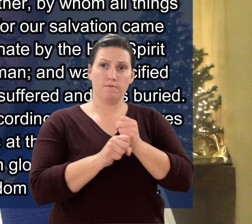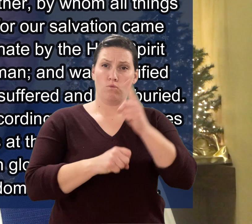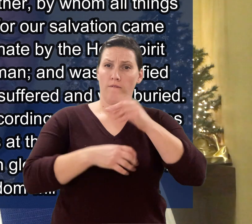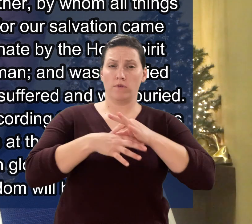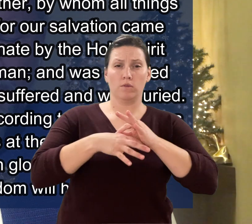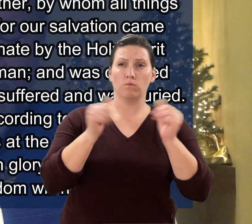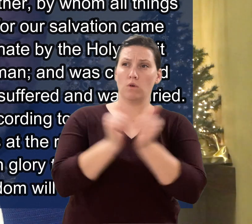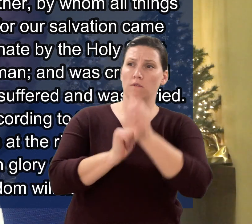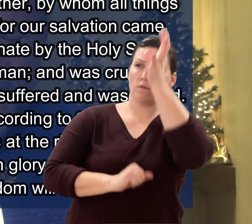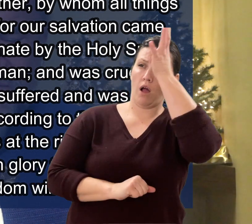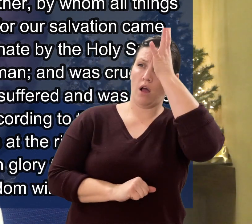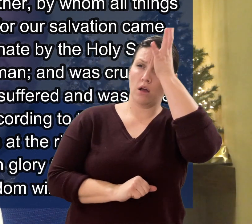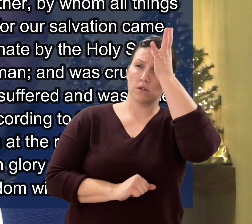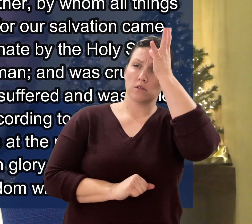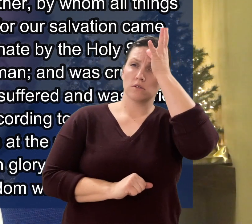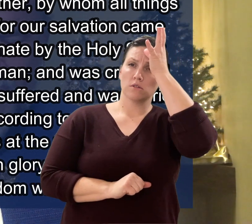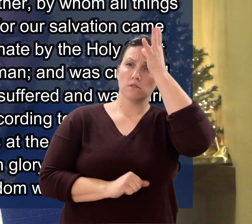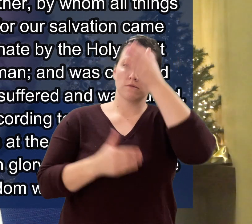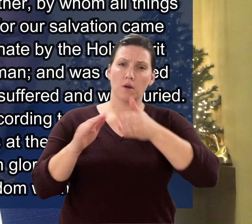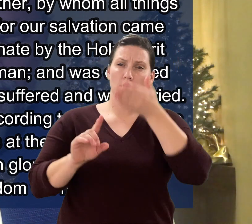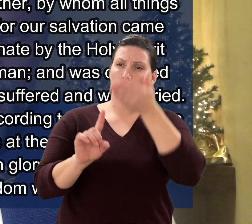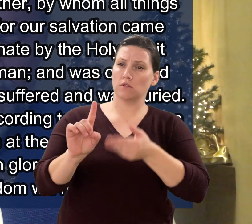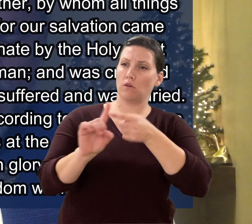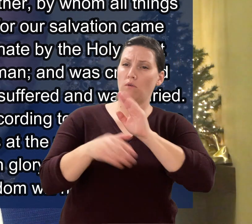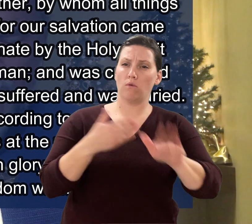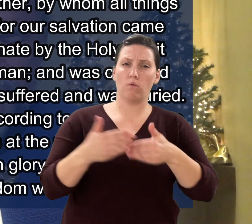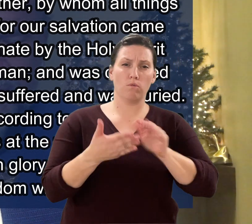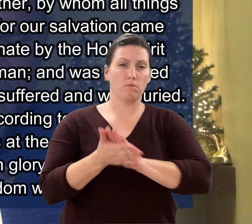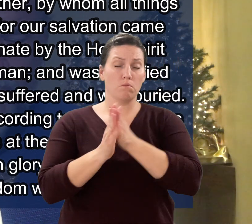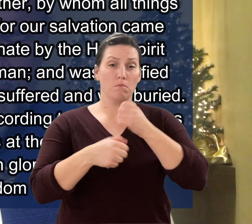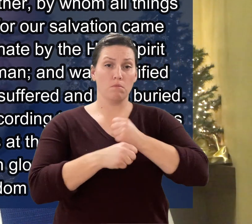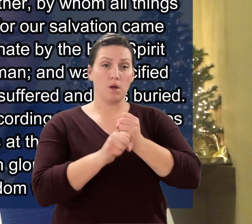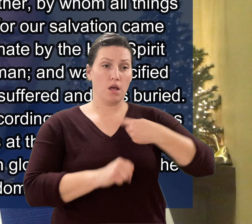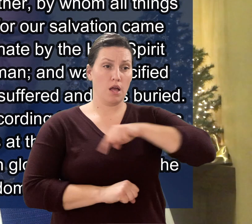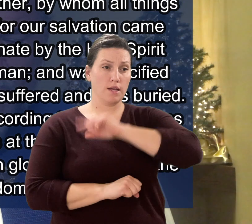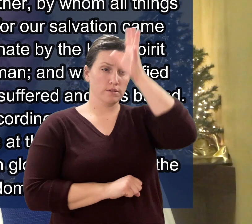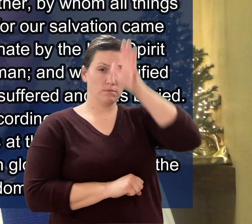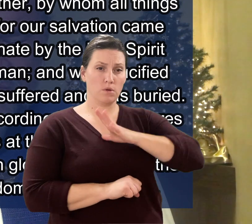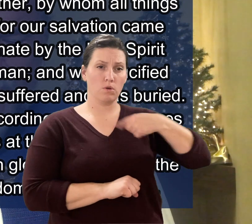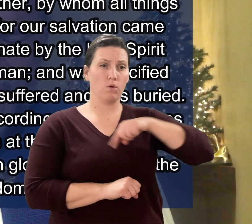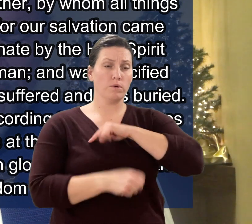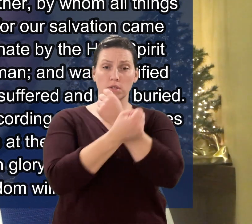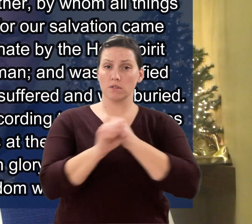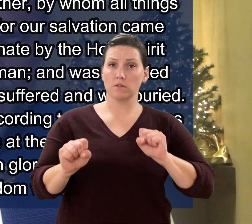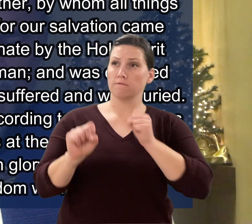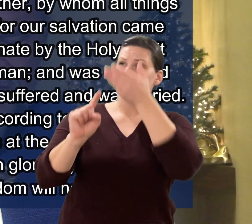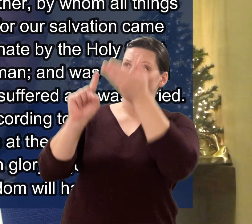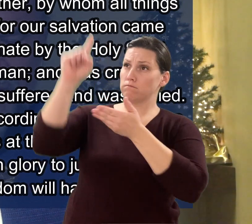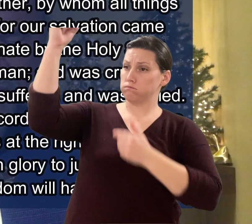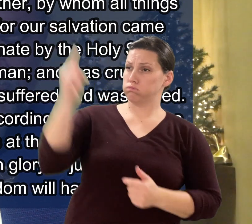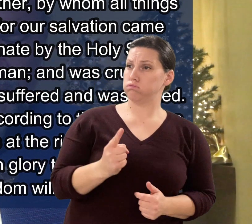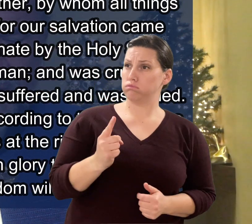not made, being of one substance with the Father, by whom all things were made, who for us men and for